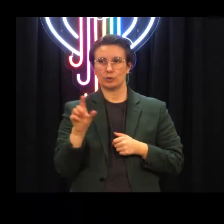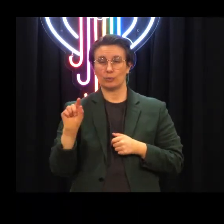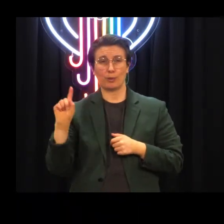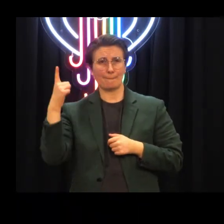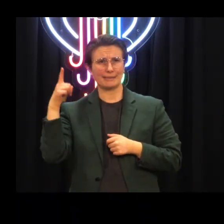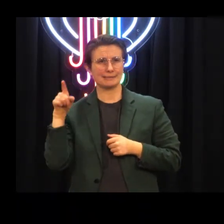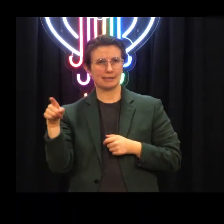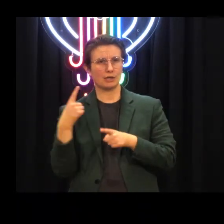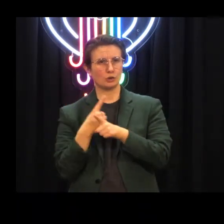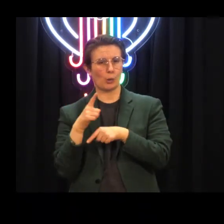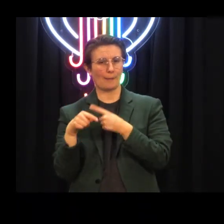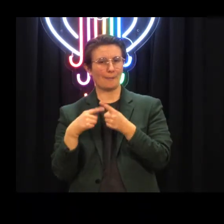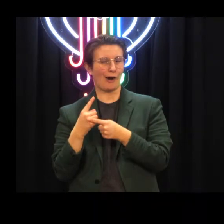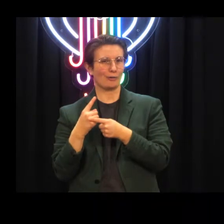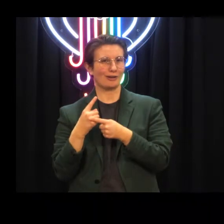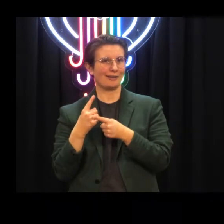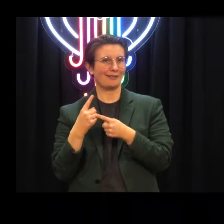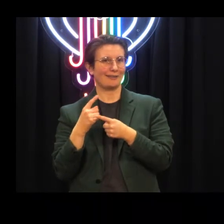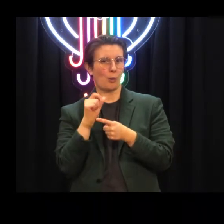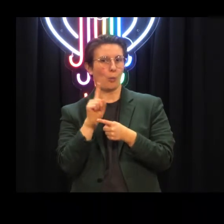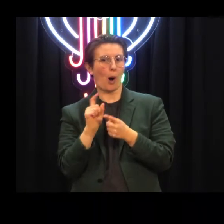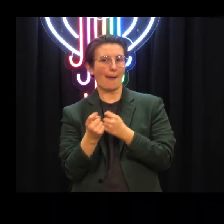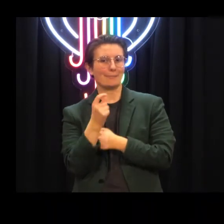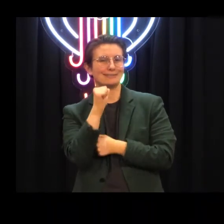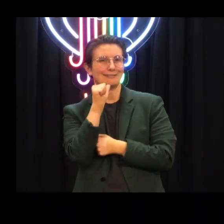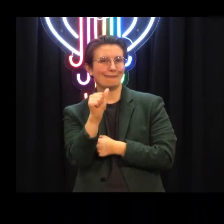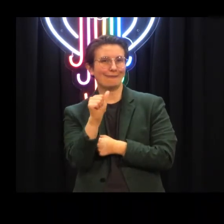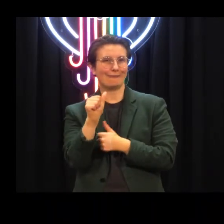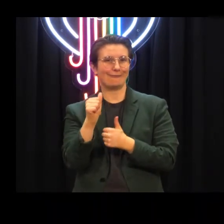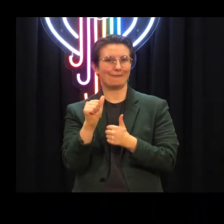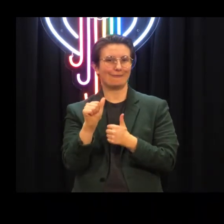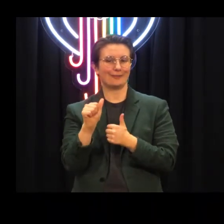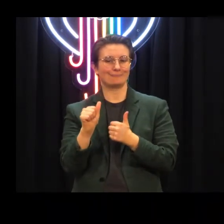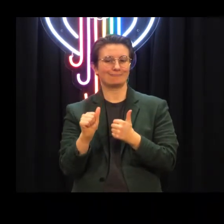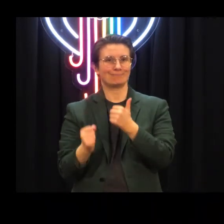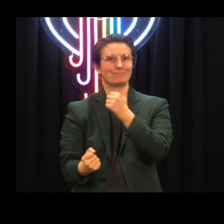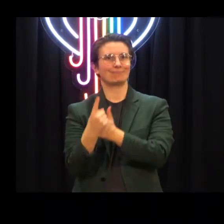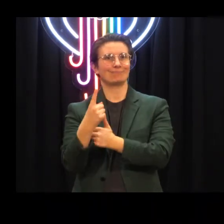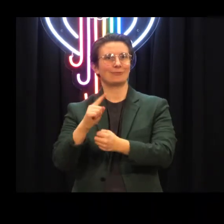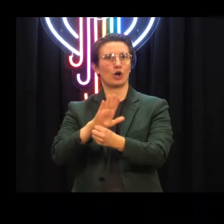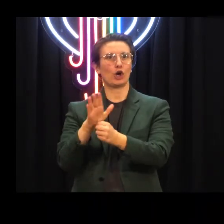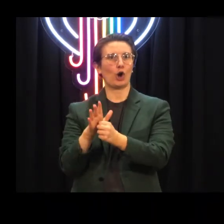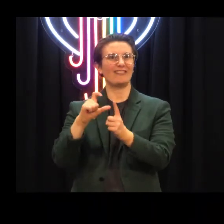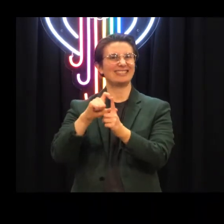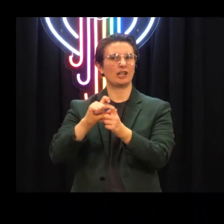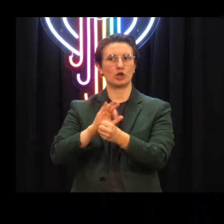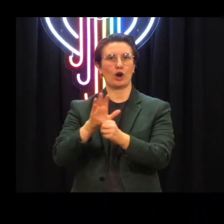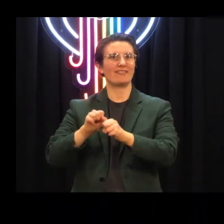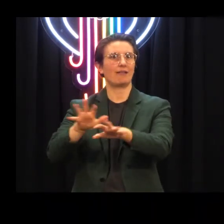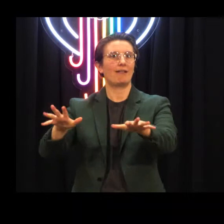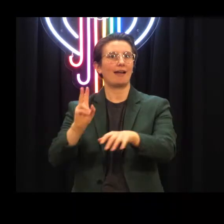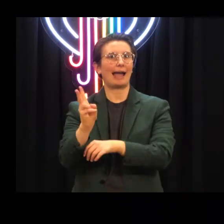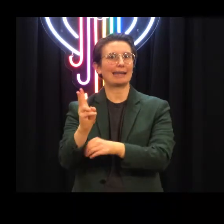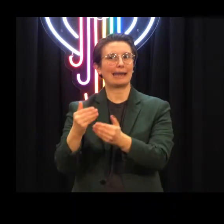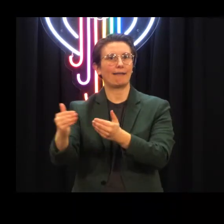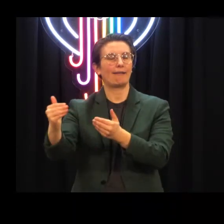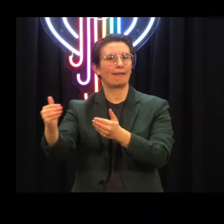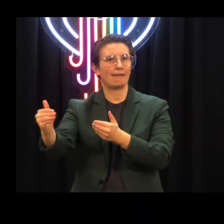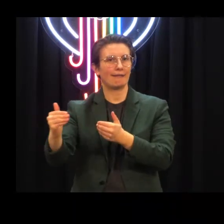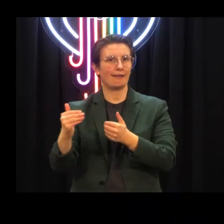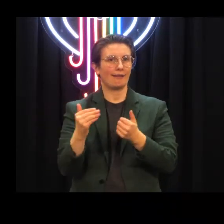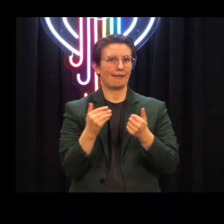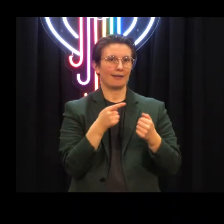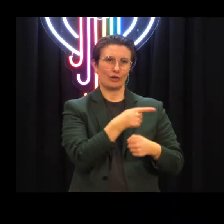few months, is that because you might have, say, 80% of the population who has had one dose, therefore you would not